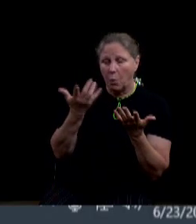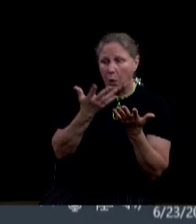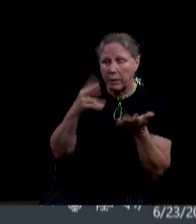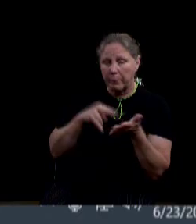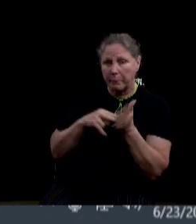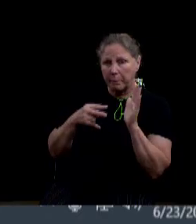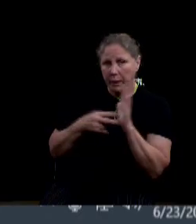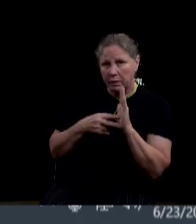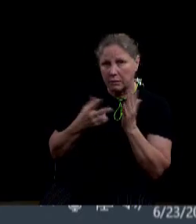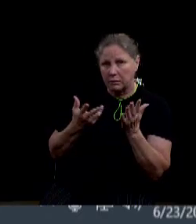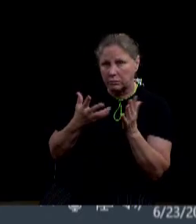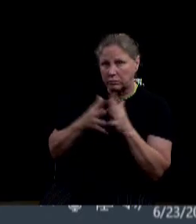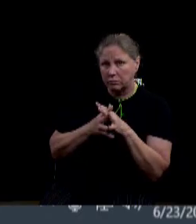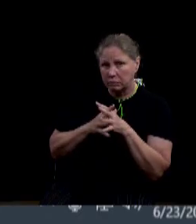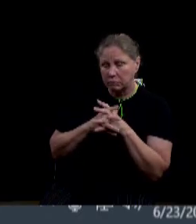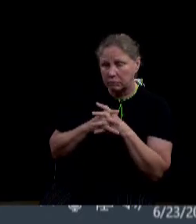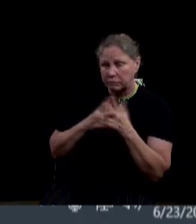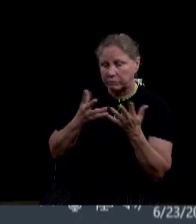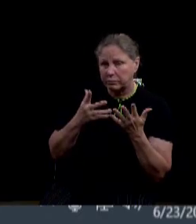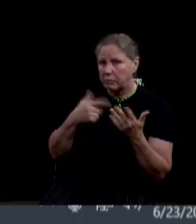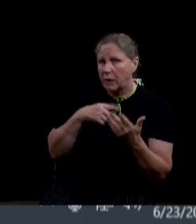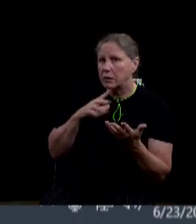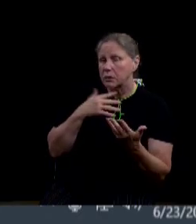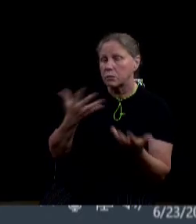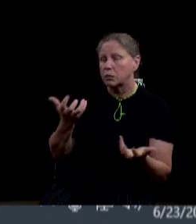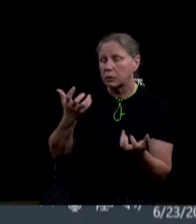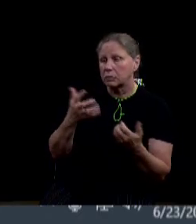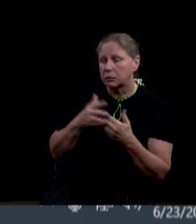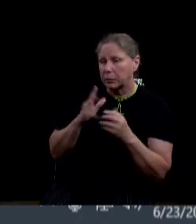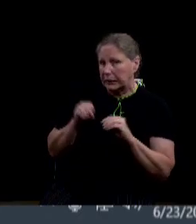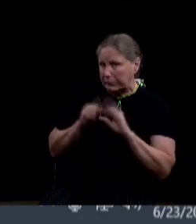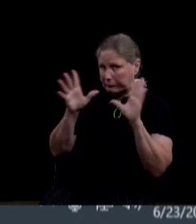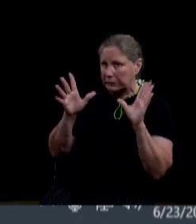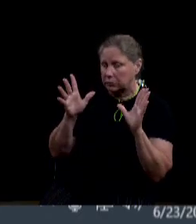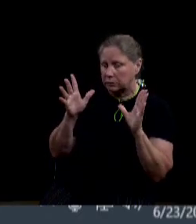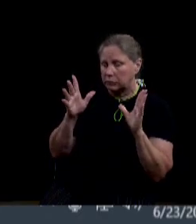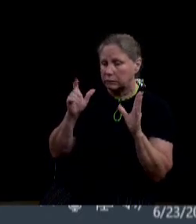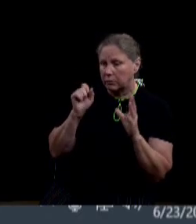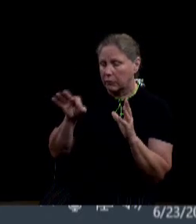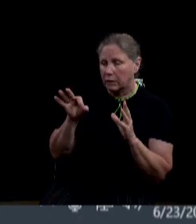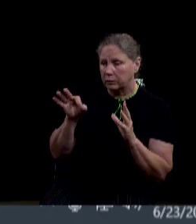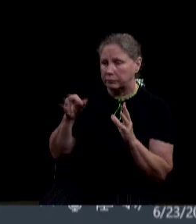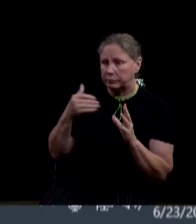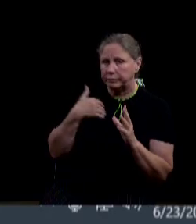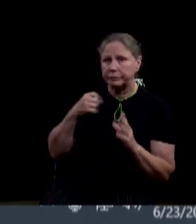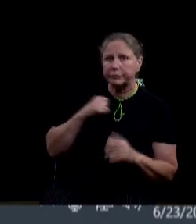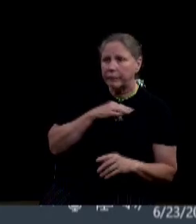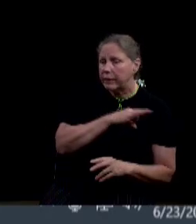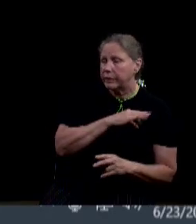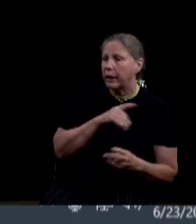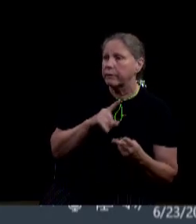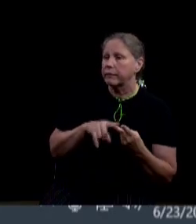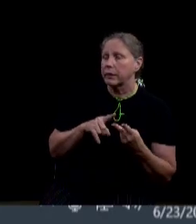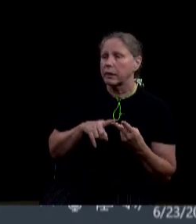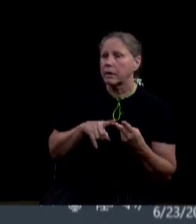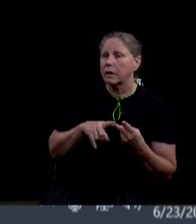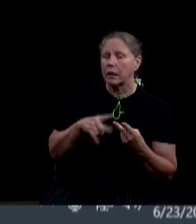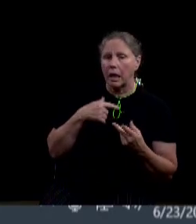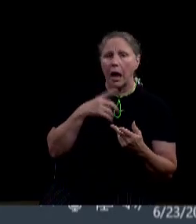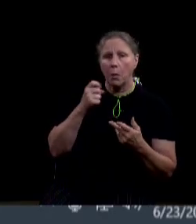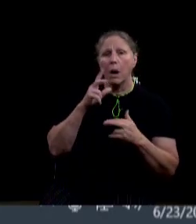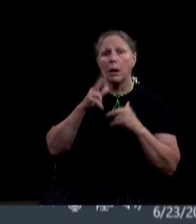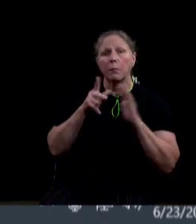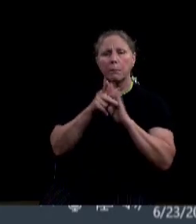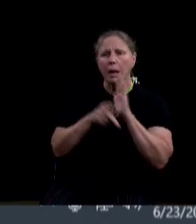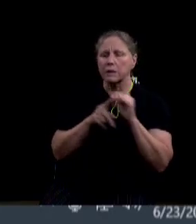to clarify that. If staff or if they're saying, yeah, I want to build a policy, but am I meeting the minimum standard? And I think that's kind of